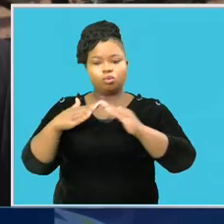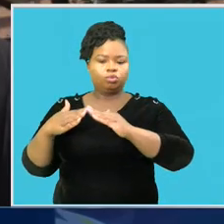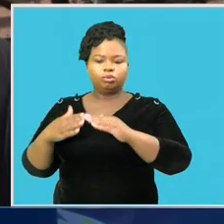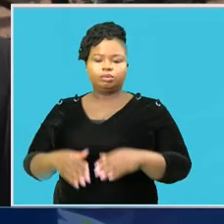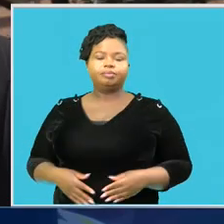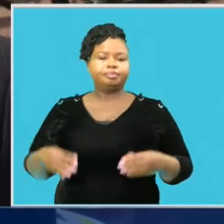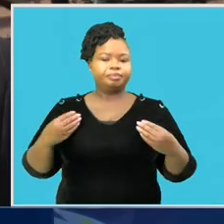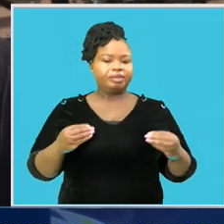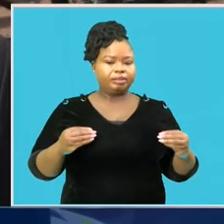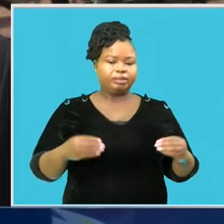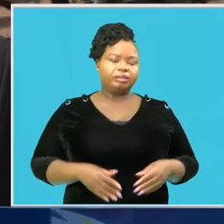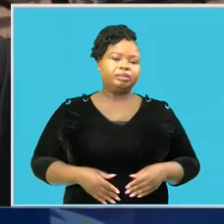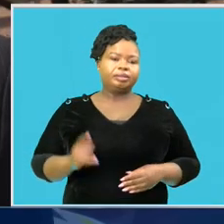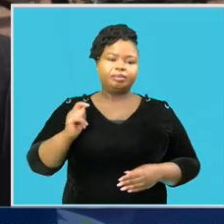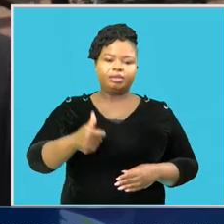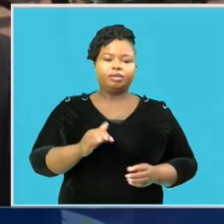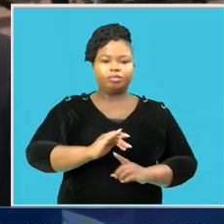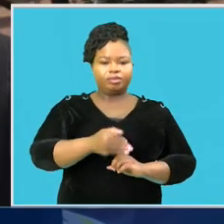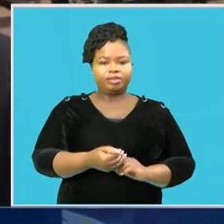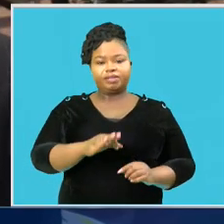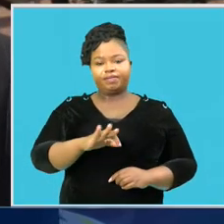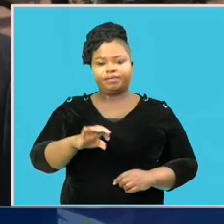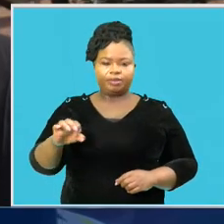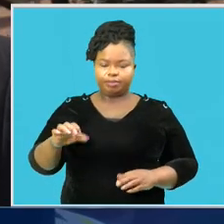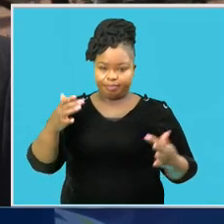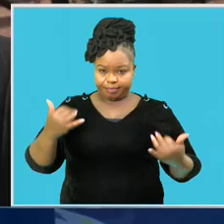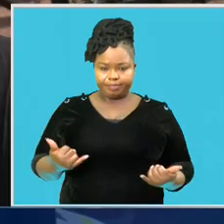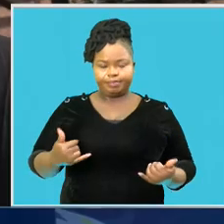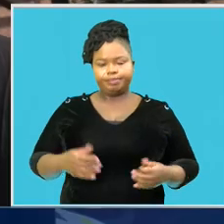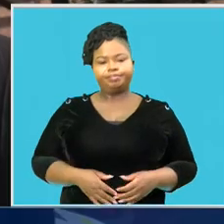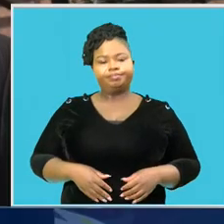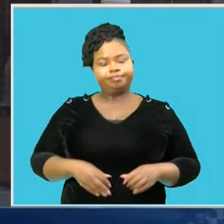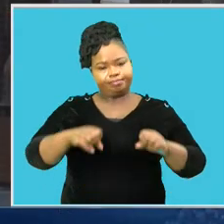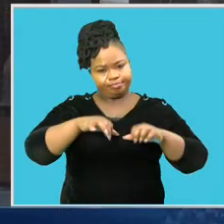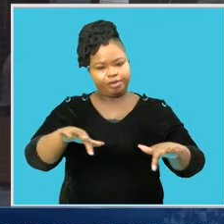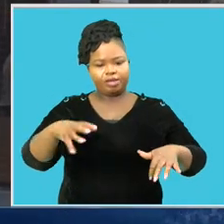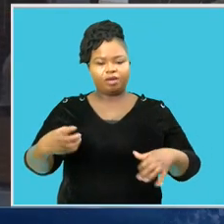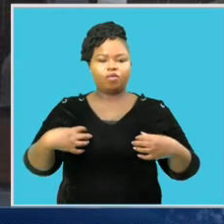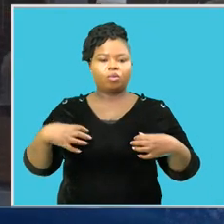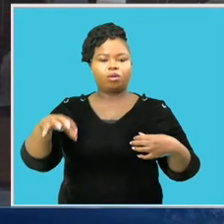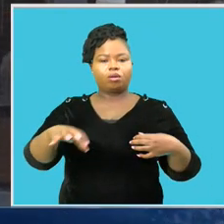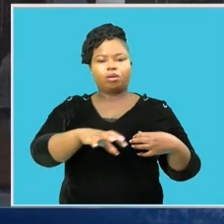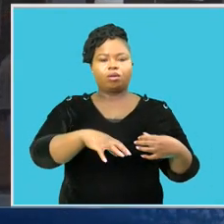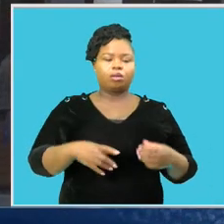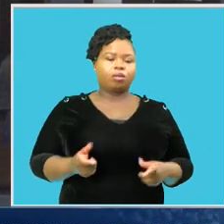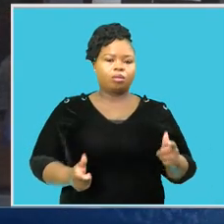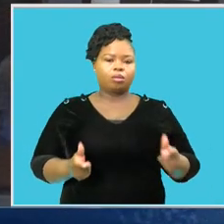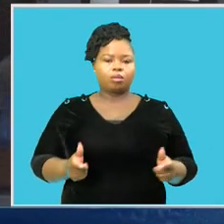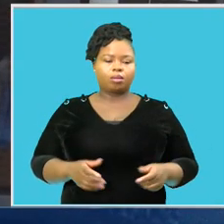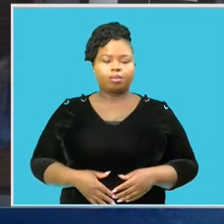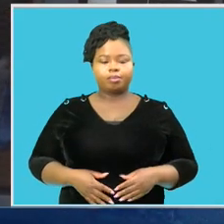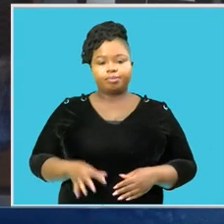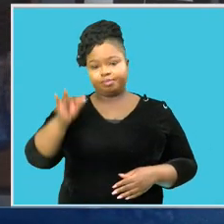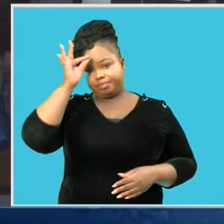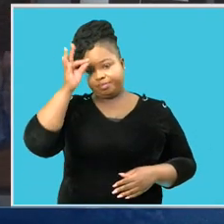businesses paying protection fee, and now these gangs have marked territories. Lezi teshi zamaphoyisa zikhale